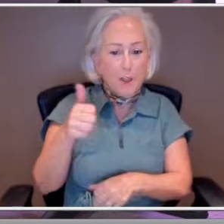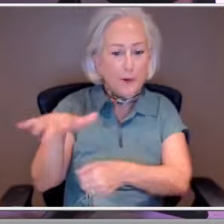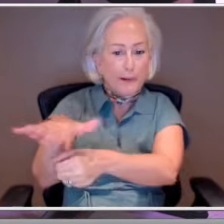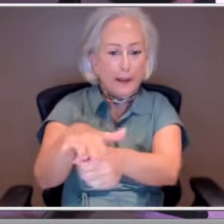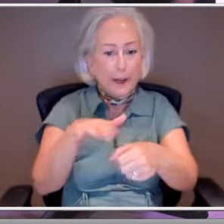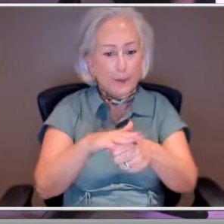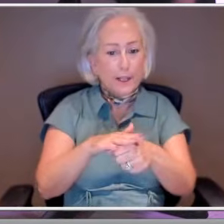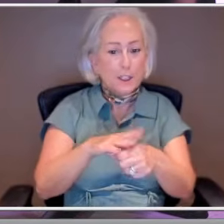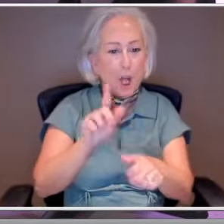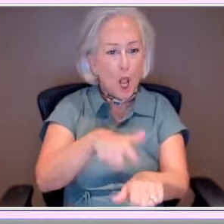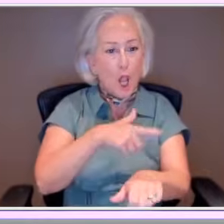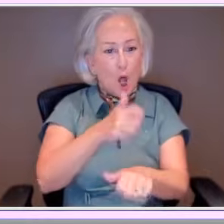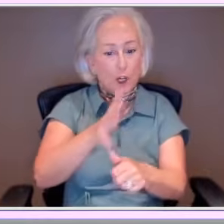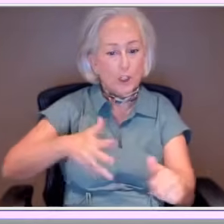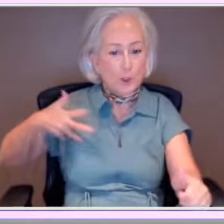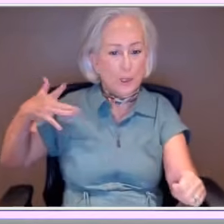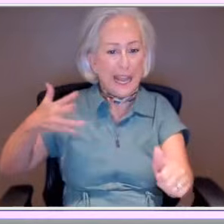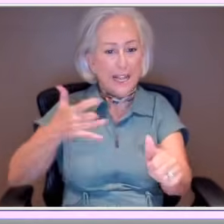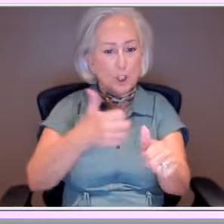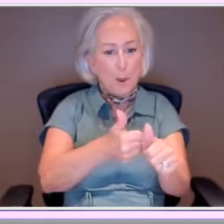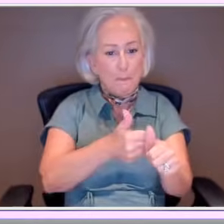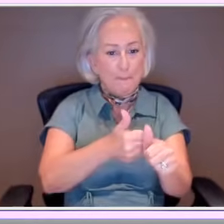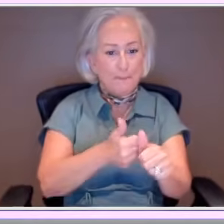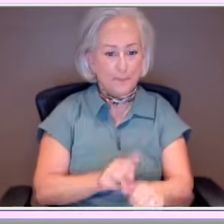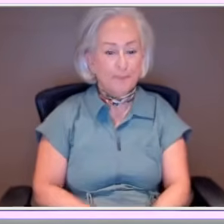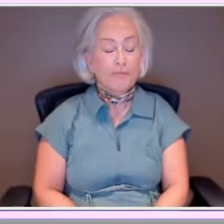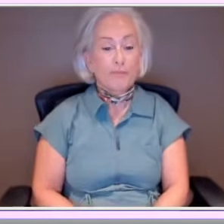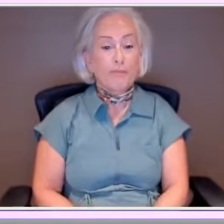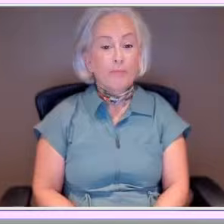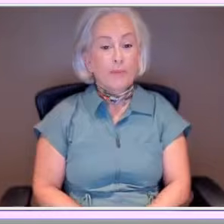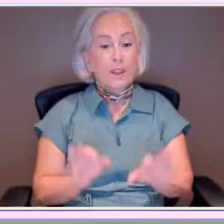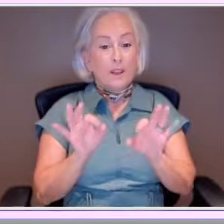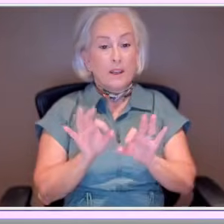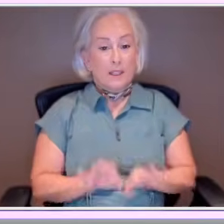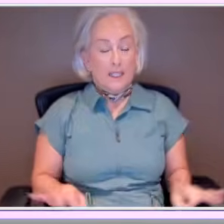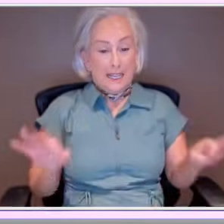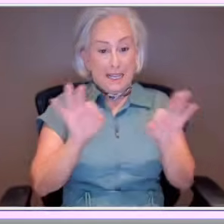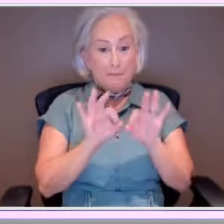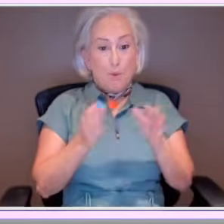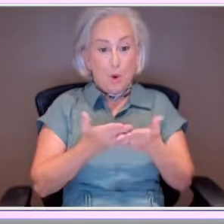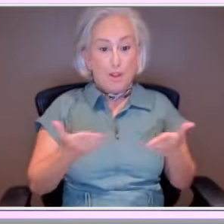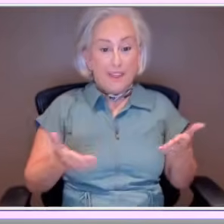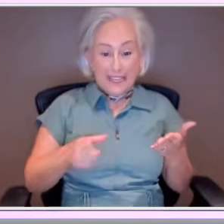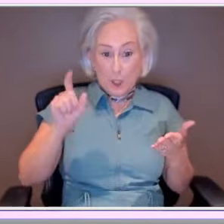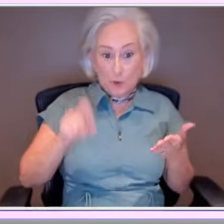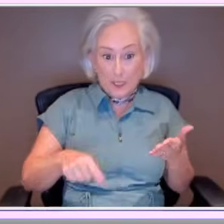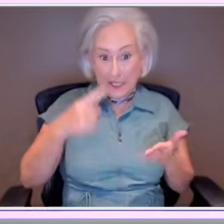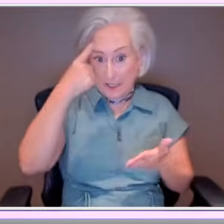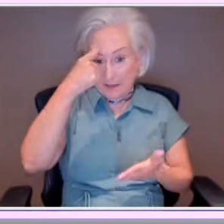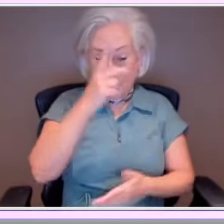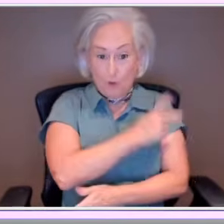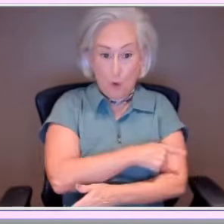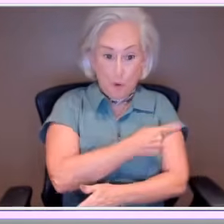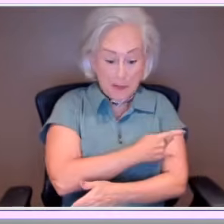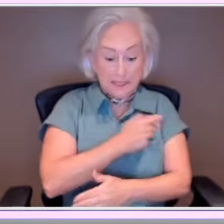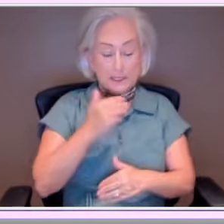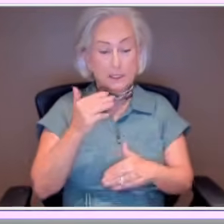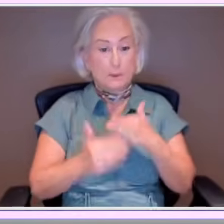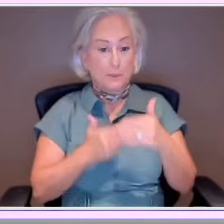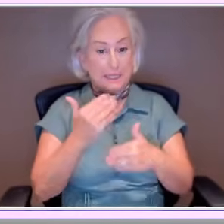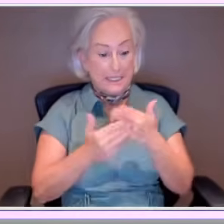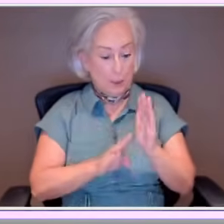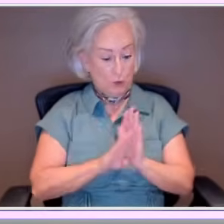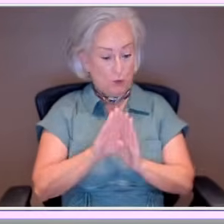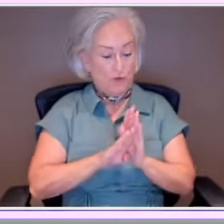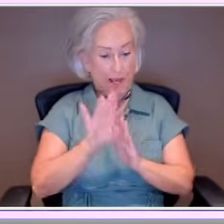up? Well, there's a critical mass that you need, a volume of patients and procedures to develop the techniques.